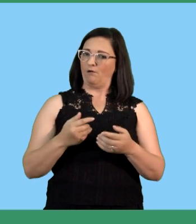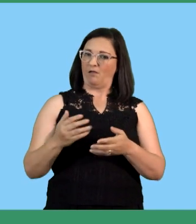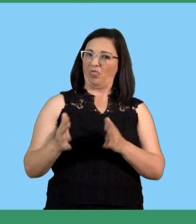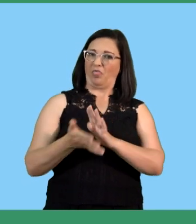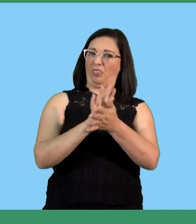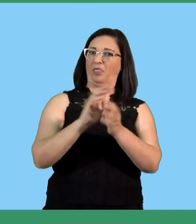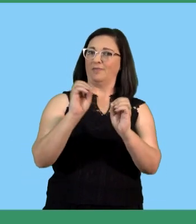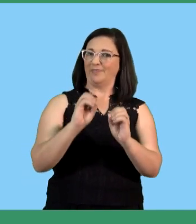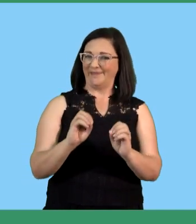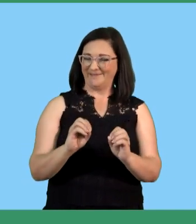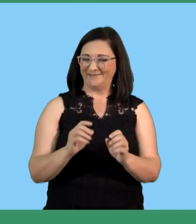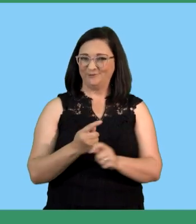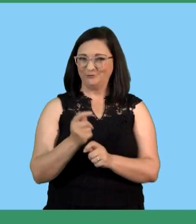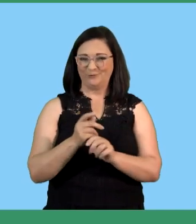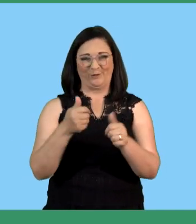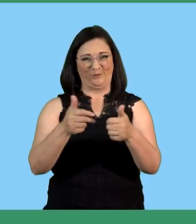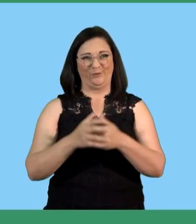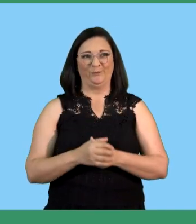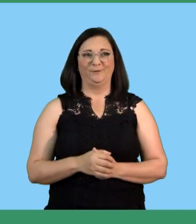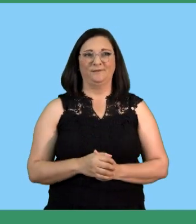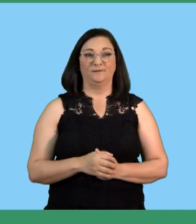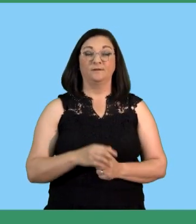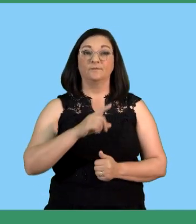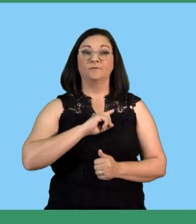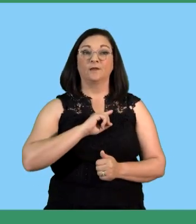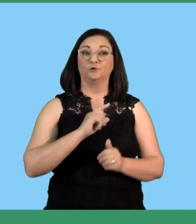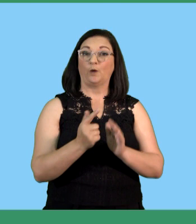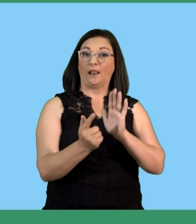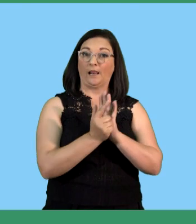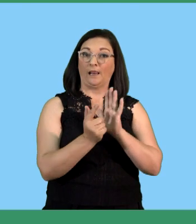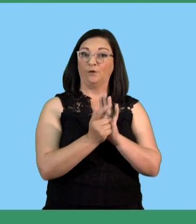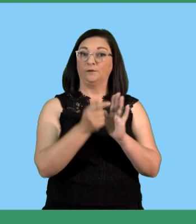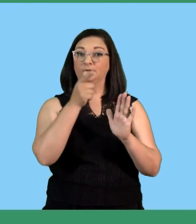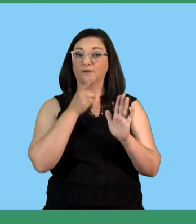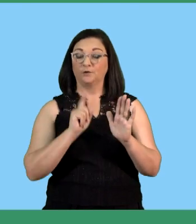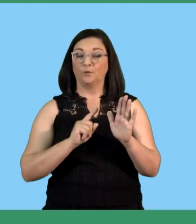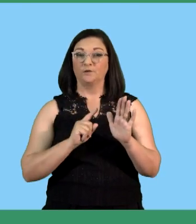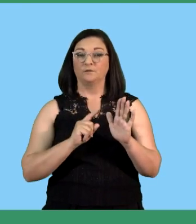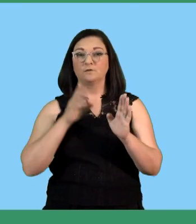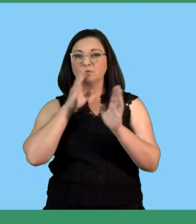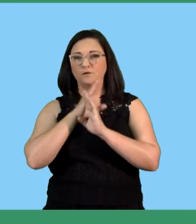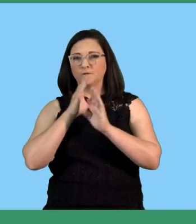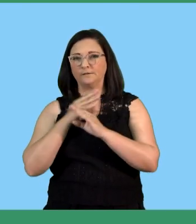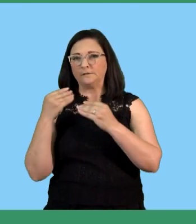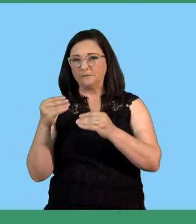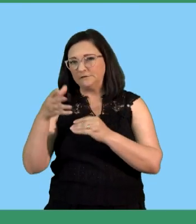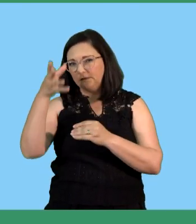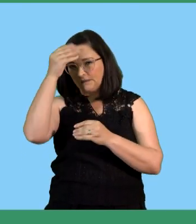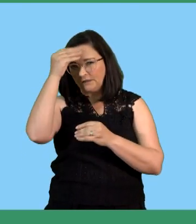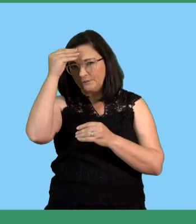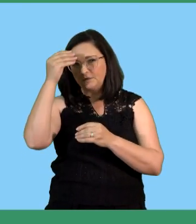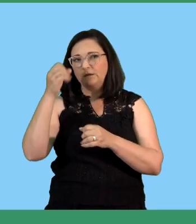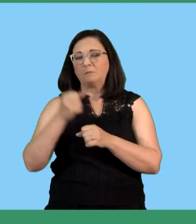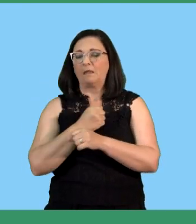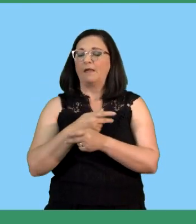violated. Right, we're looking at the disadvantages now of this legislation. It says here, confidential business information may